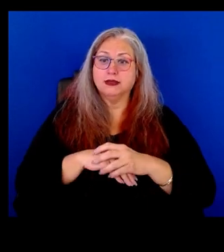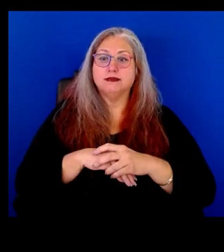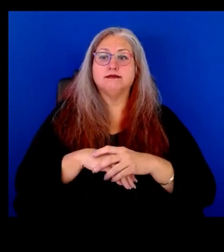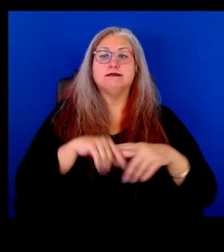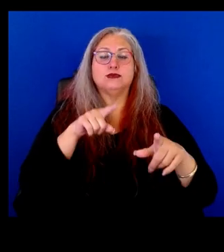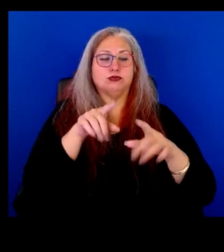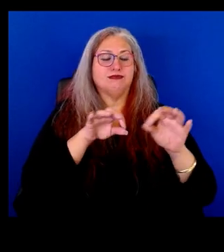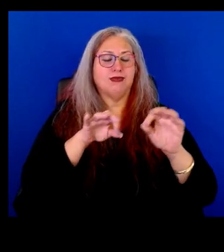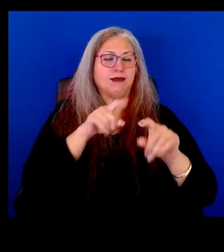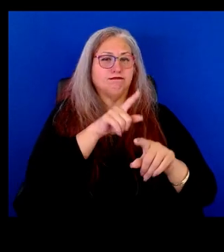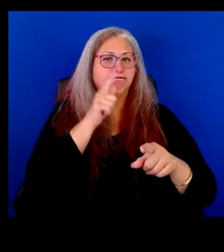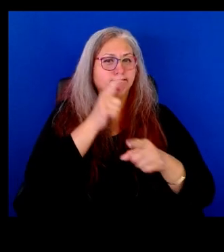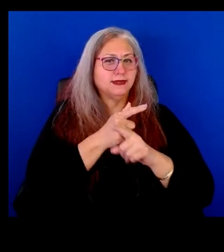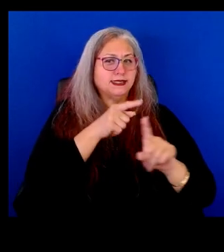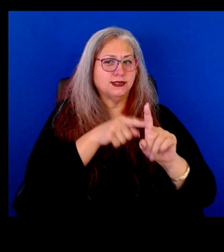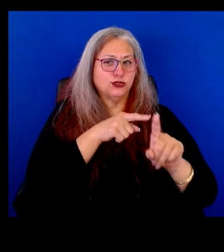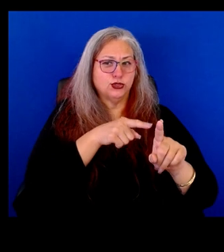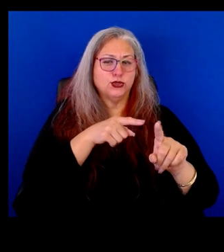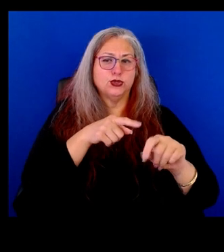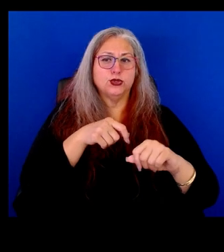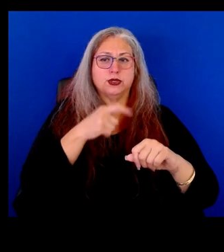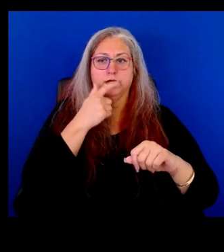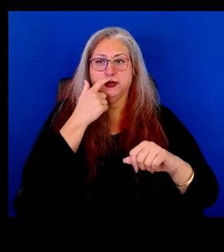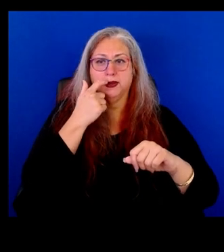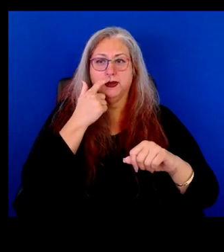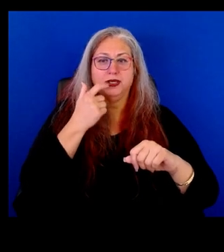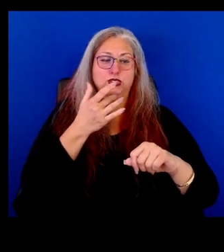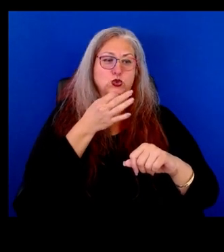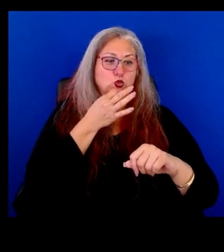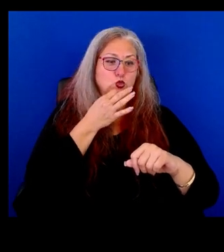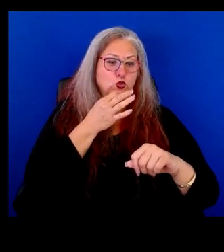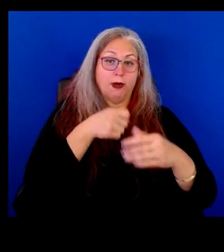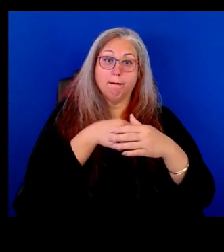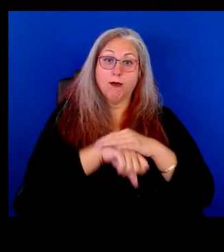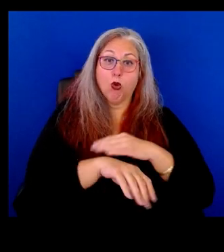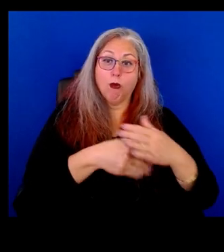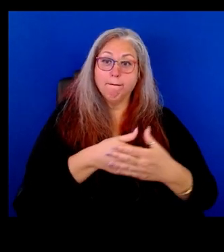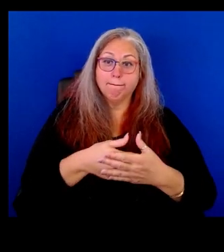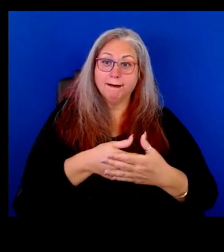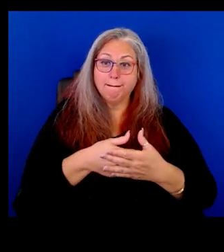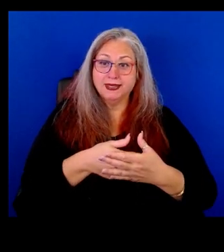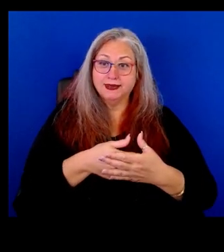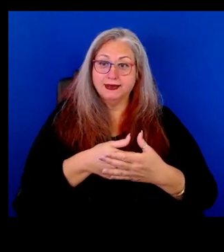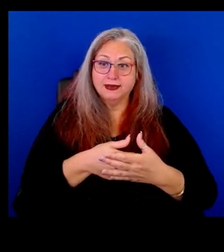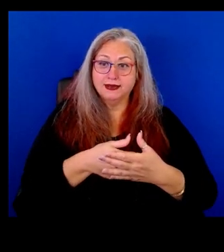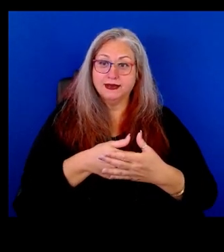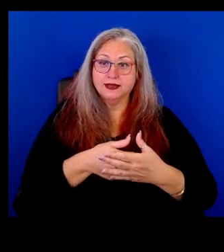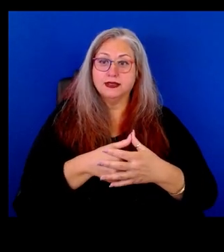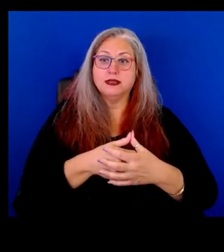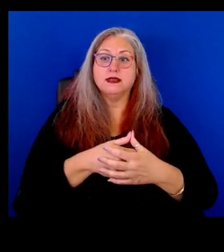She describes her sister was about to give birth to her